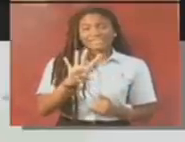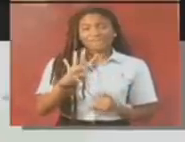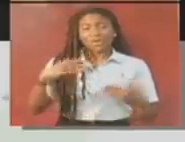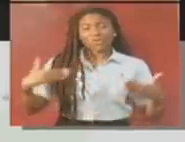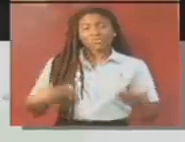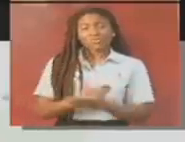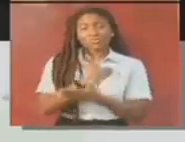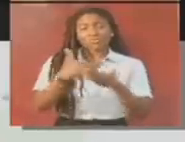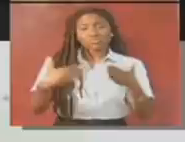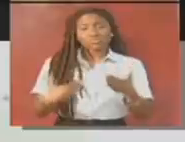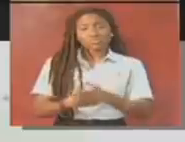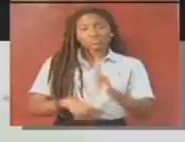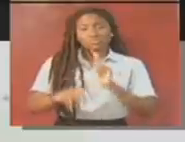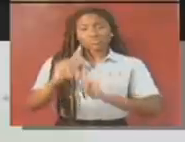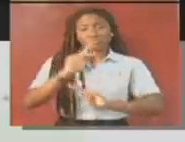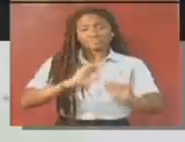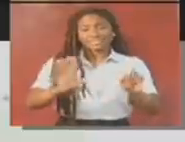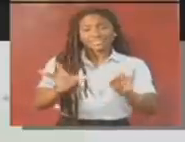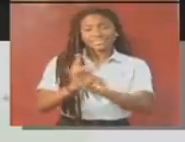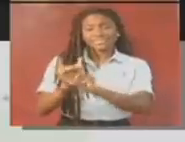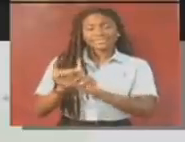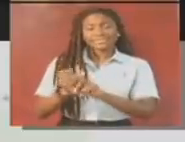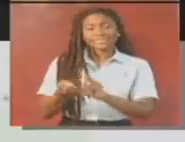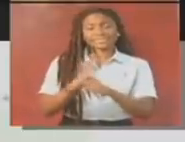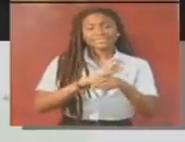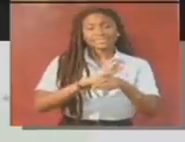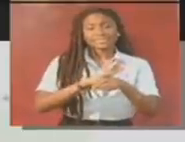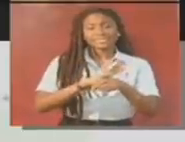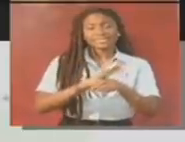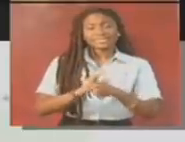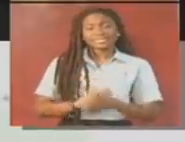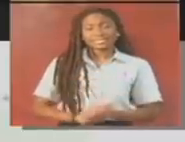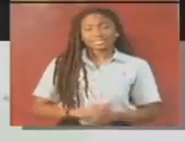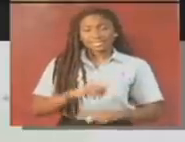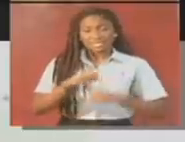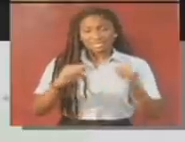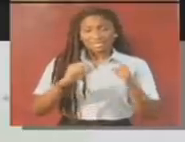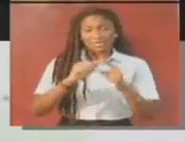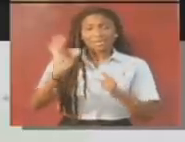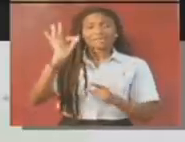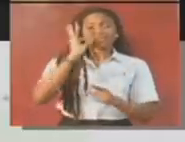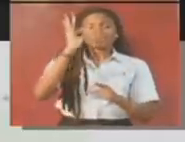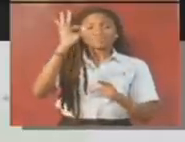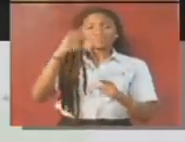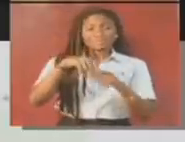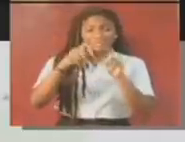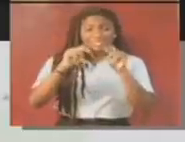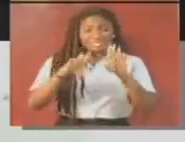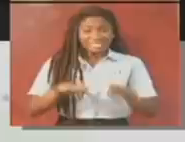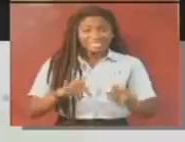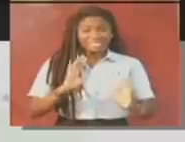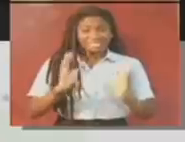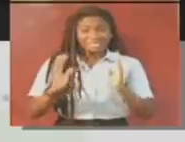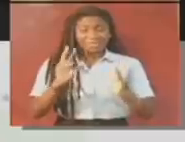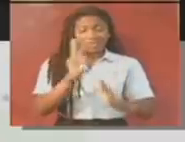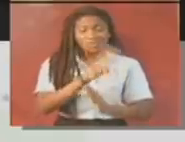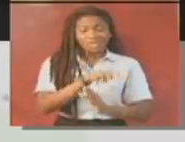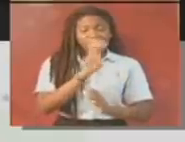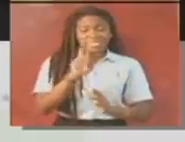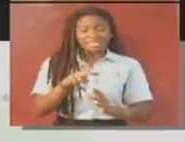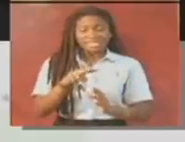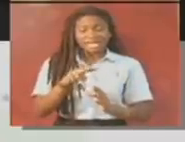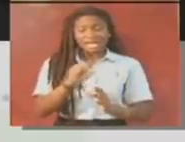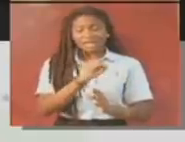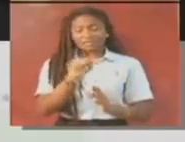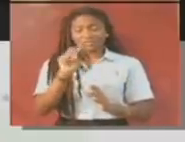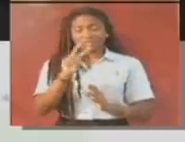cases that would have been reported and correspond to tests conducted in the period of the 22nd to 24th